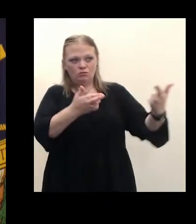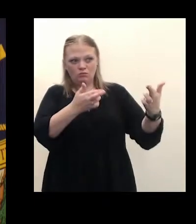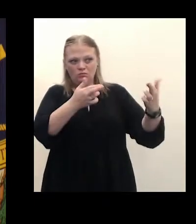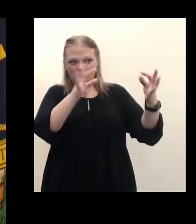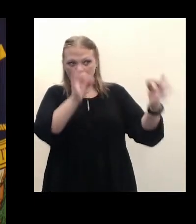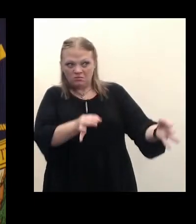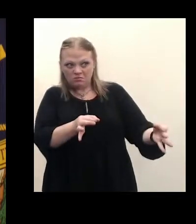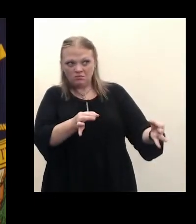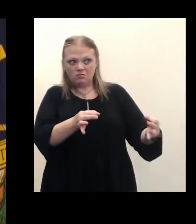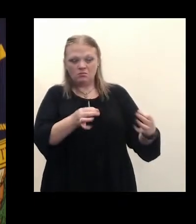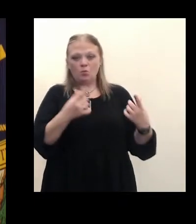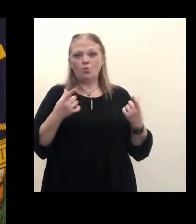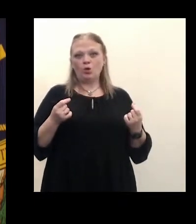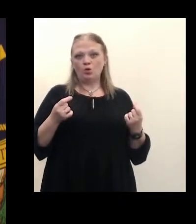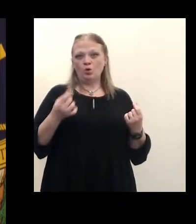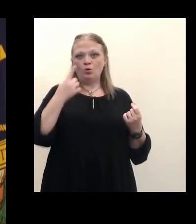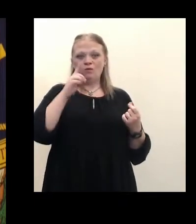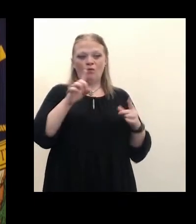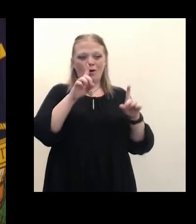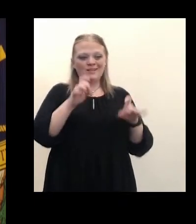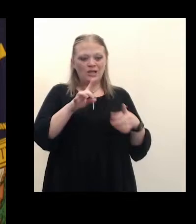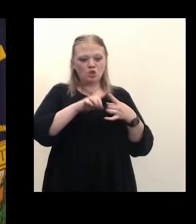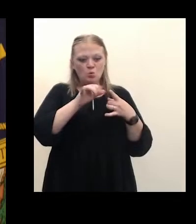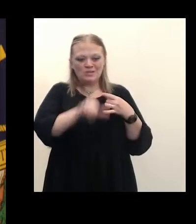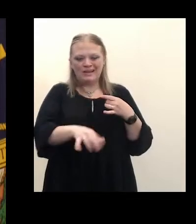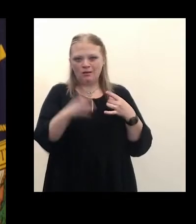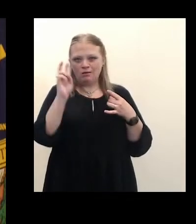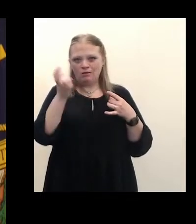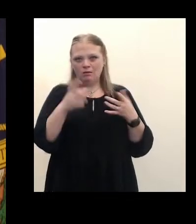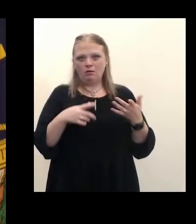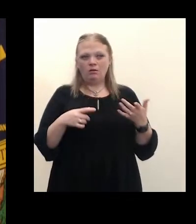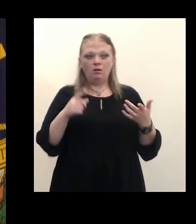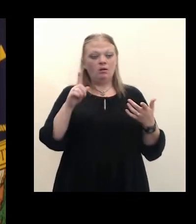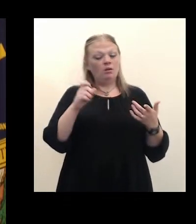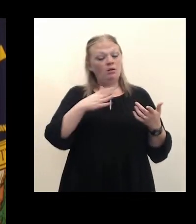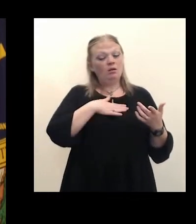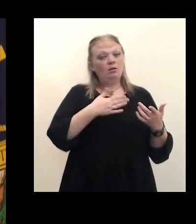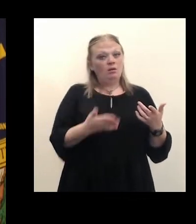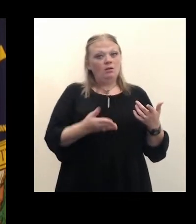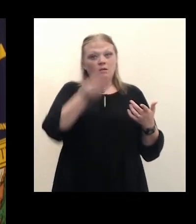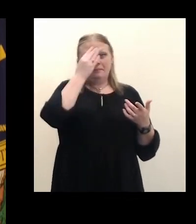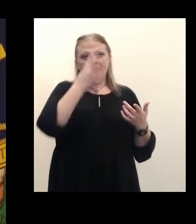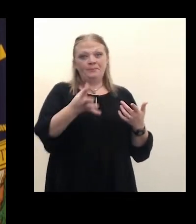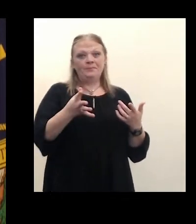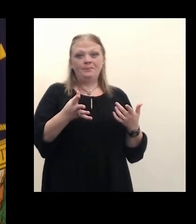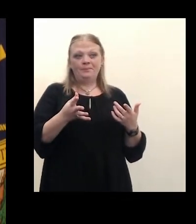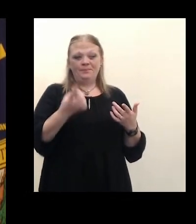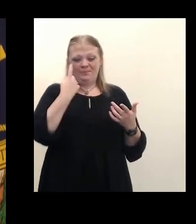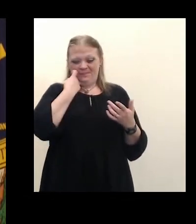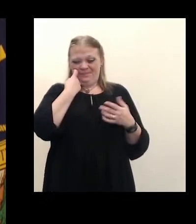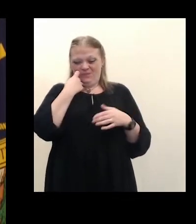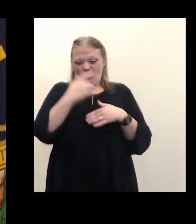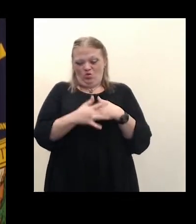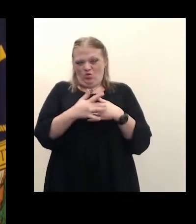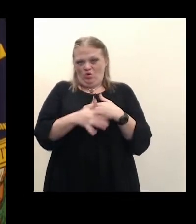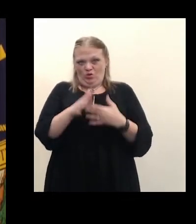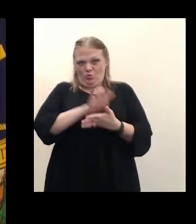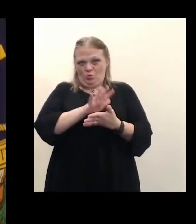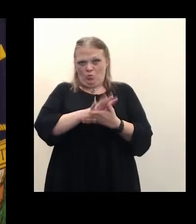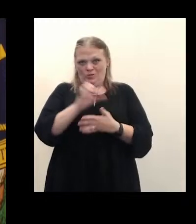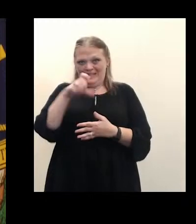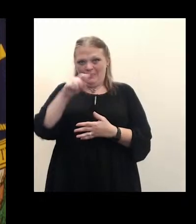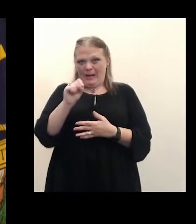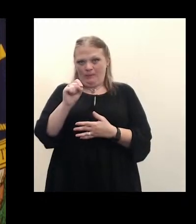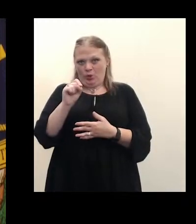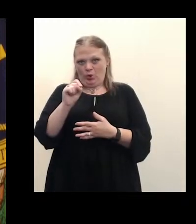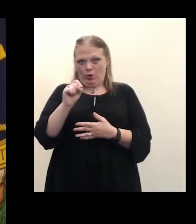best practices for a test to stay. And I have to admit that very early on in the school year, in the very beginning of September, we met